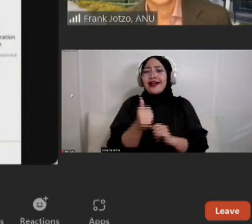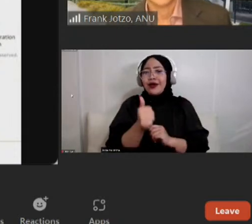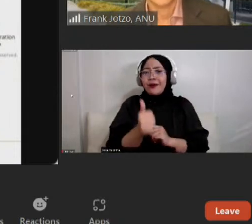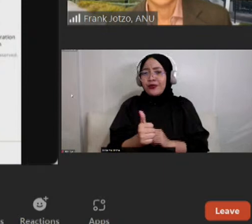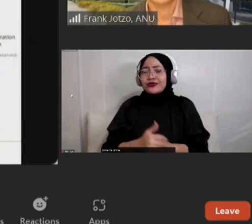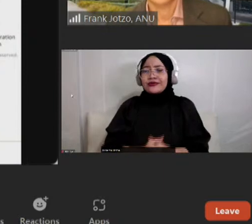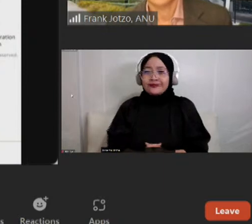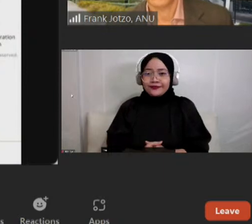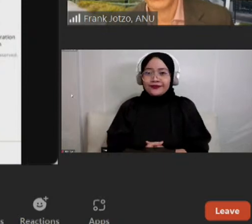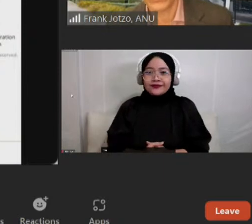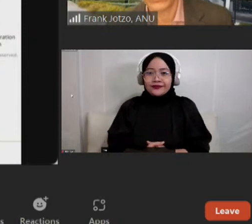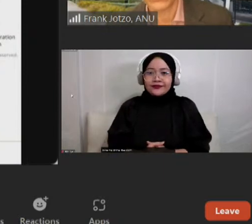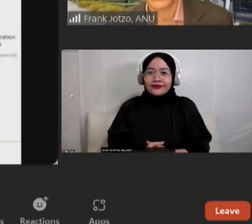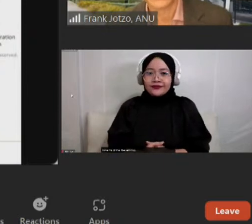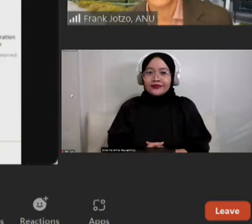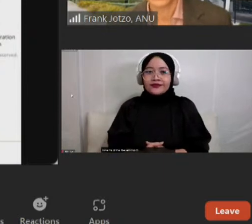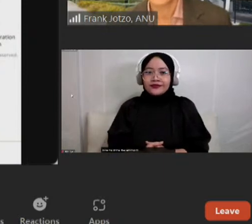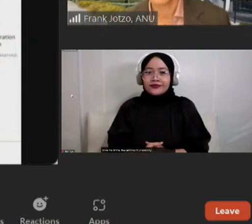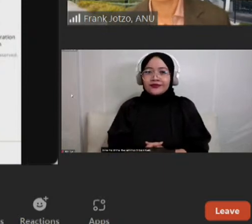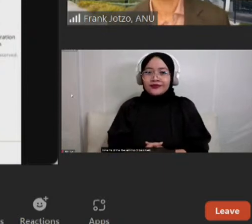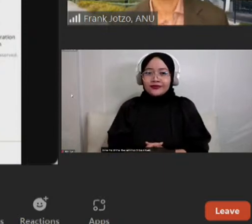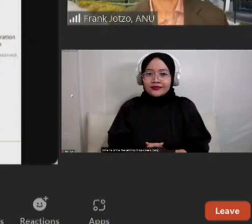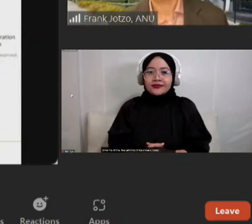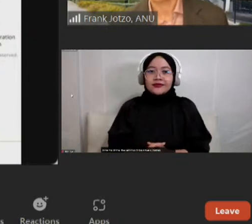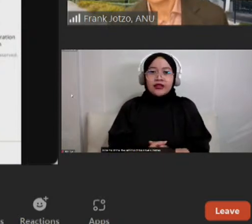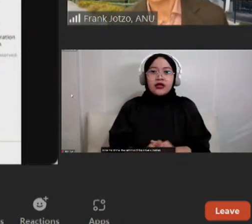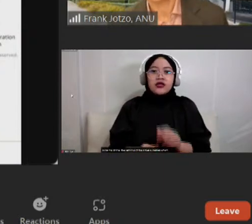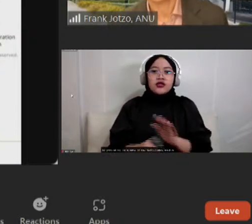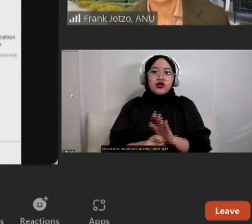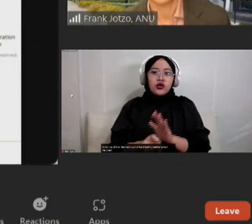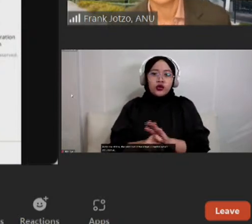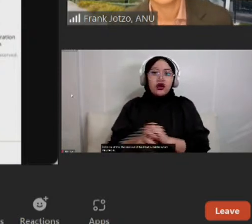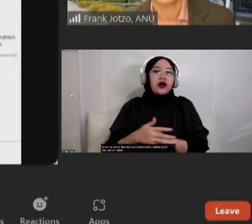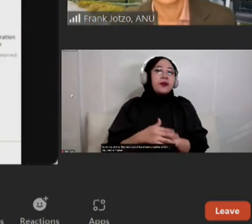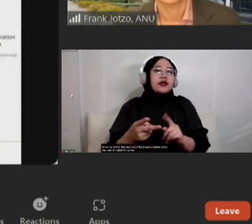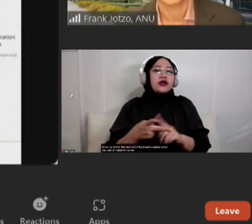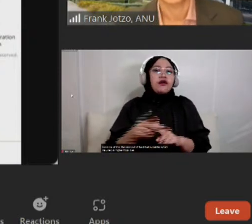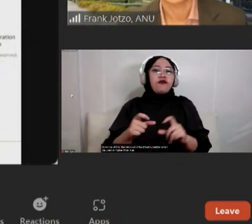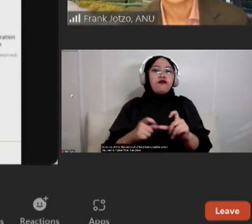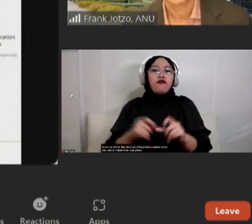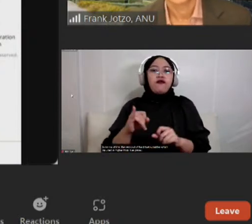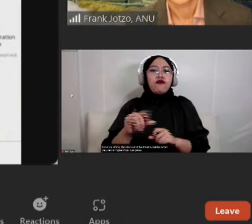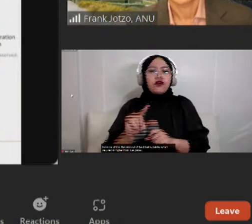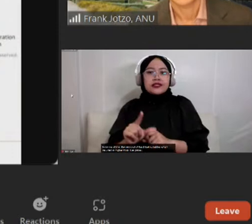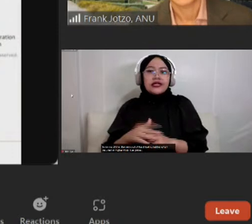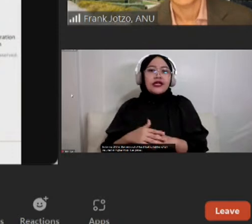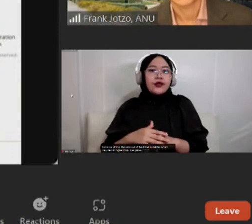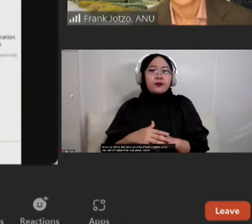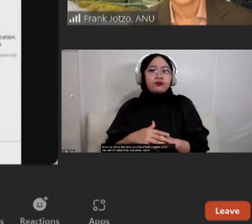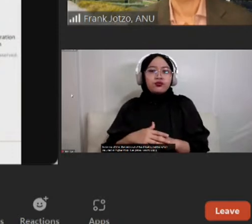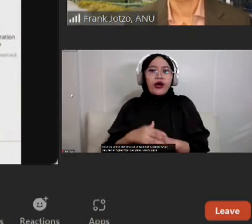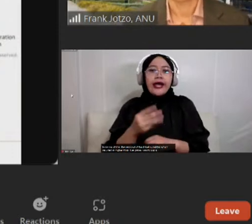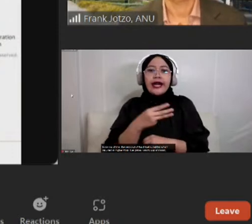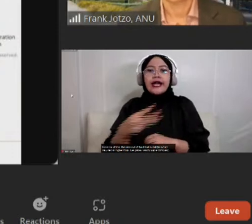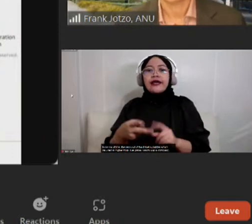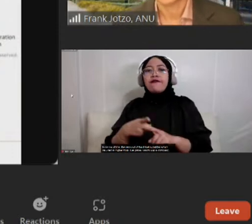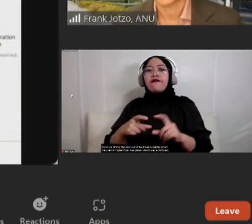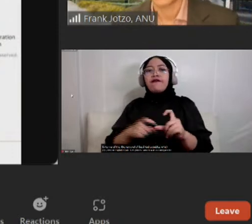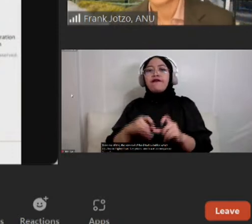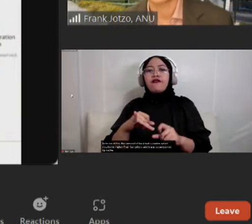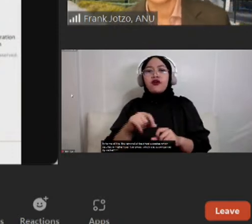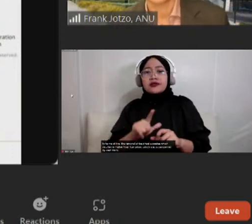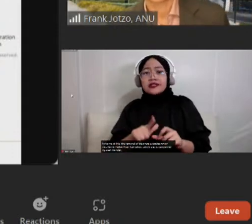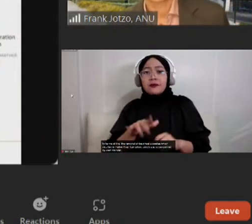the removal of fossil fuel subsidies, which resulted in higher fossil fuel prices, which was accompanied by